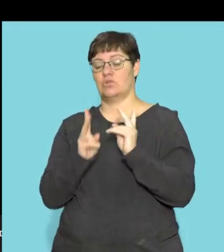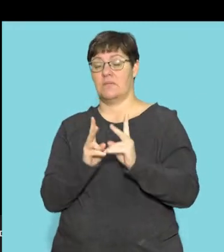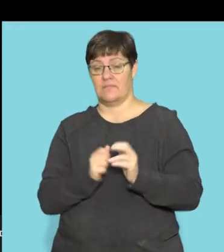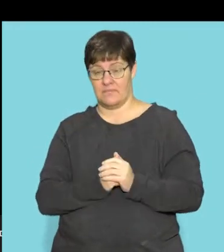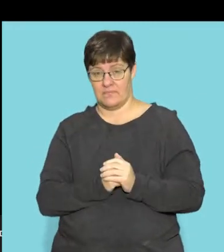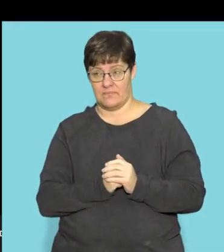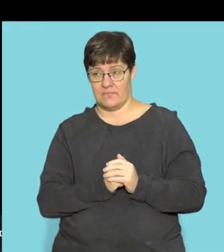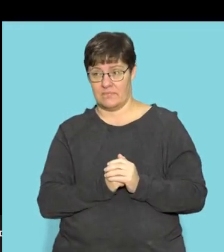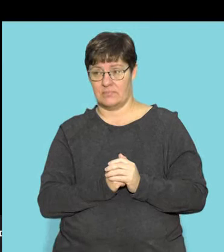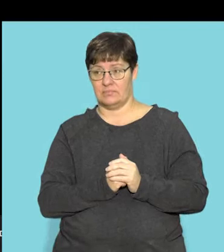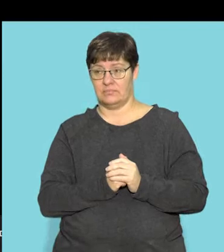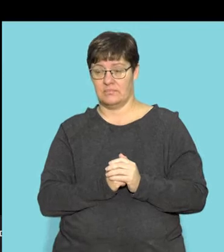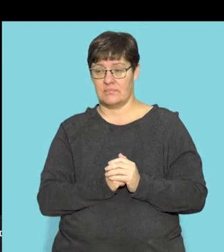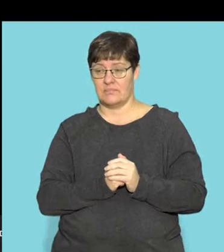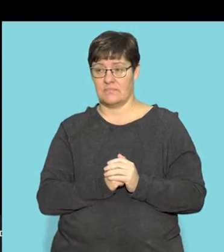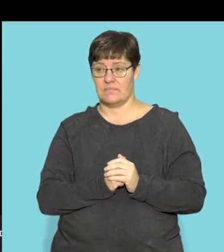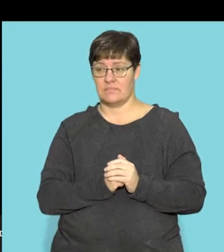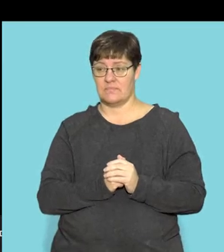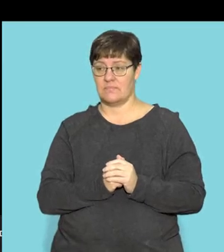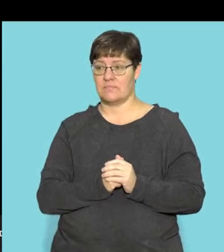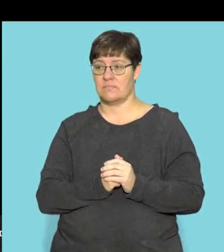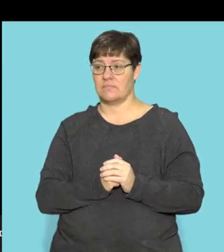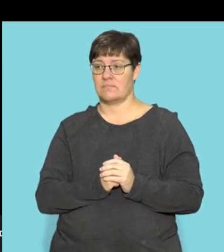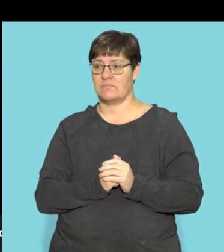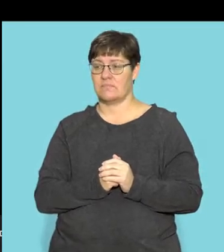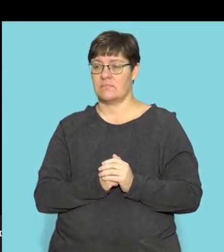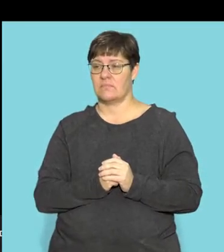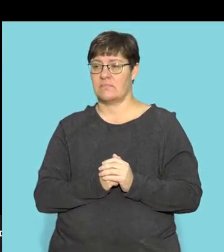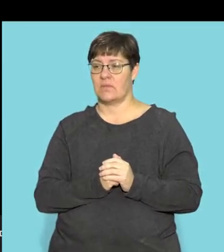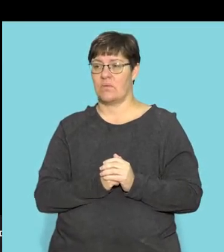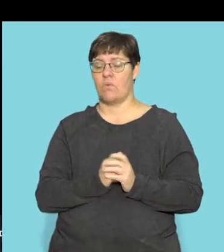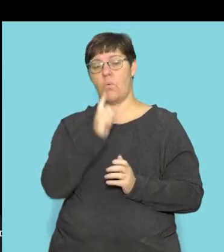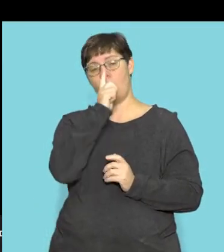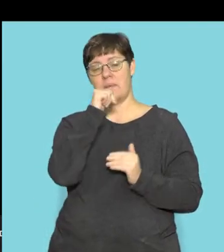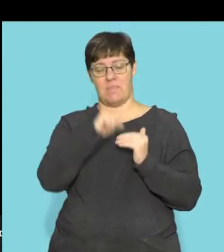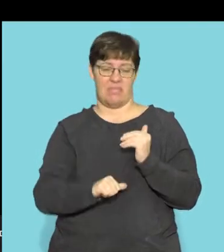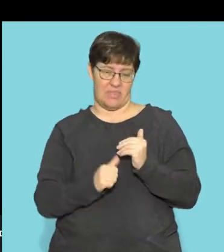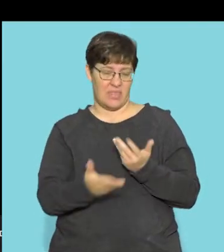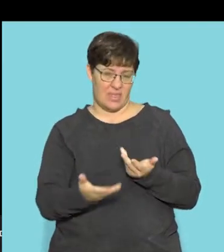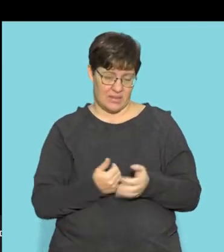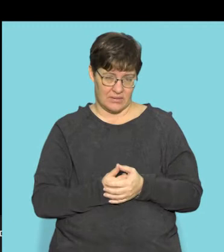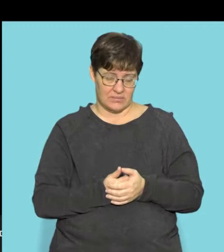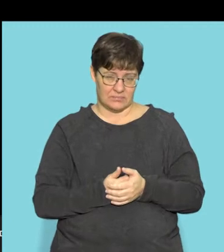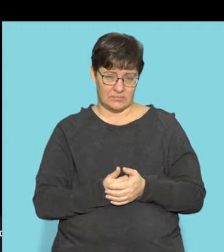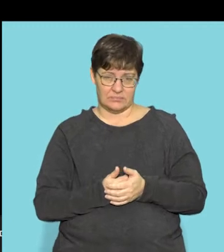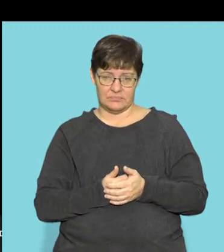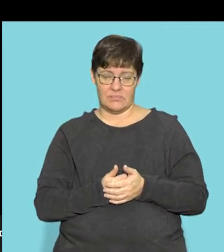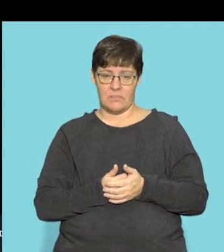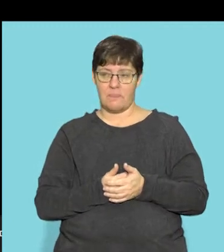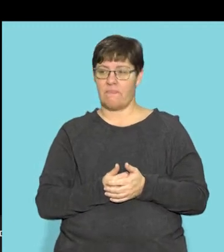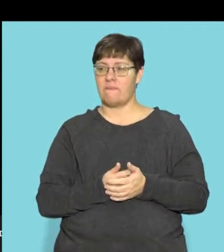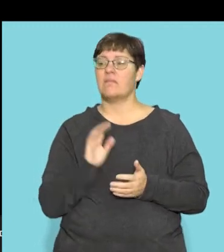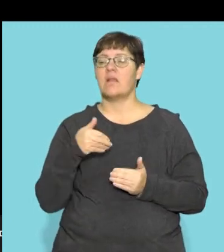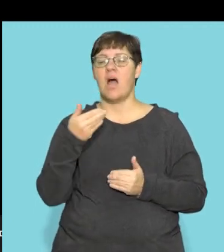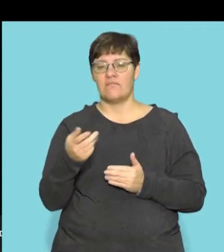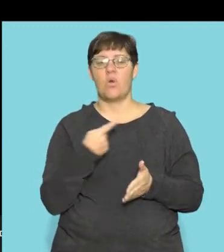to multiply this by 12, which will then give me 1 month, you see. And then after months, you